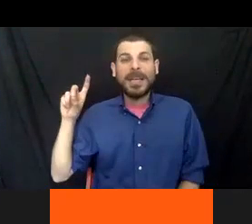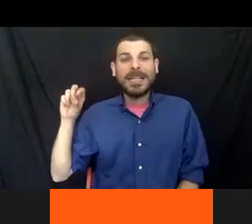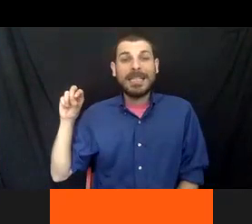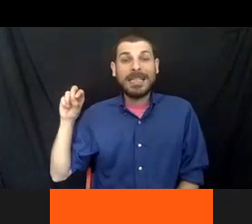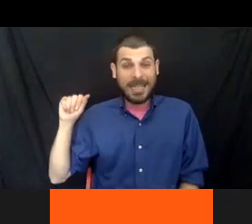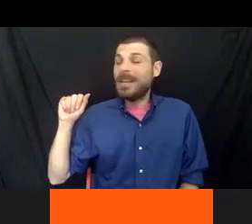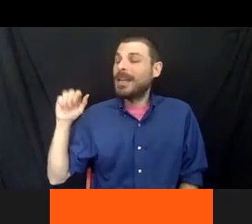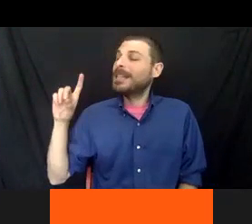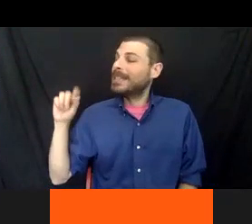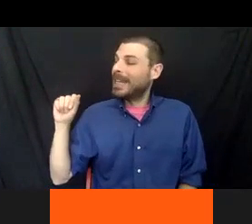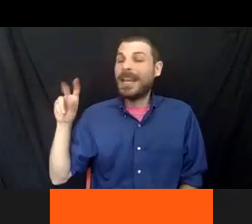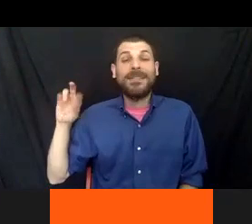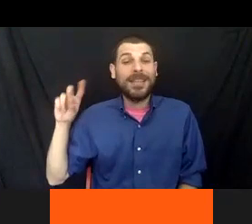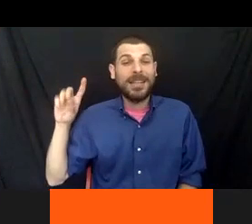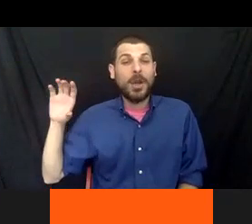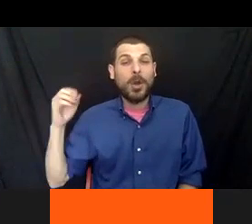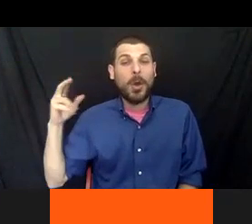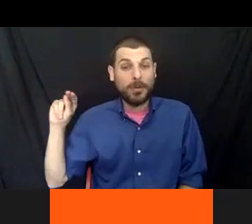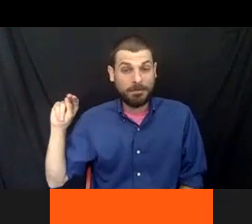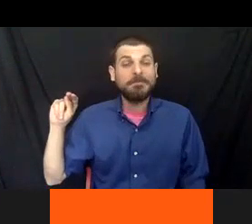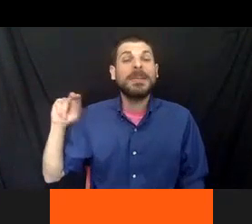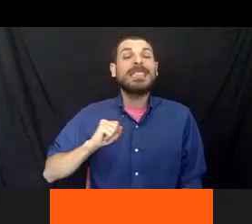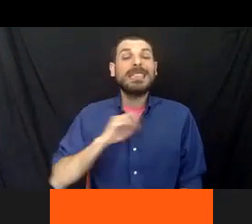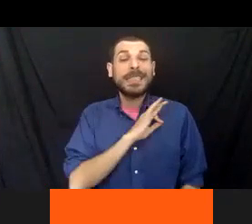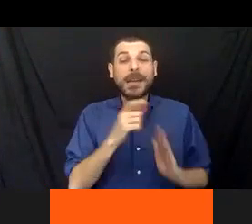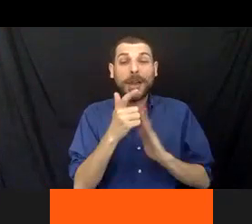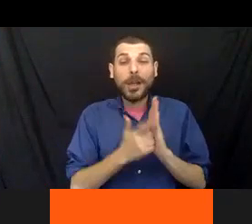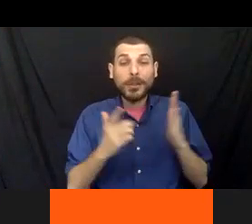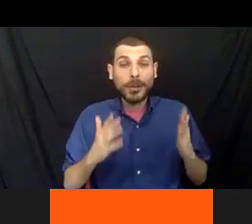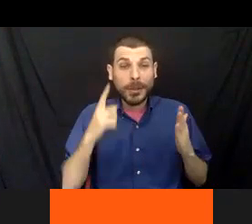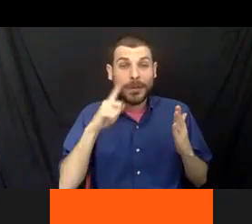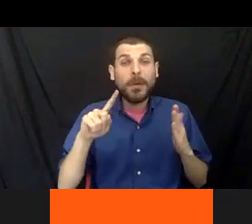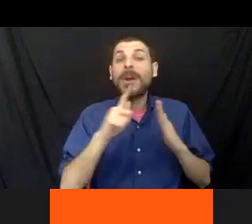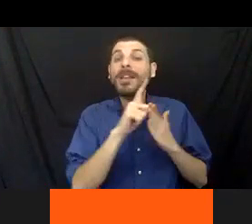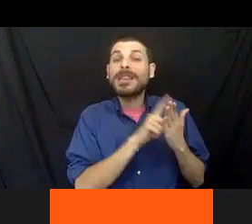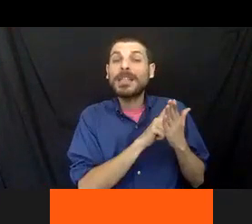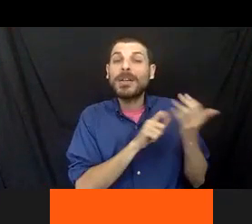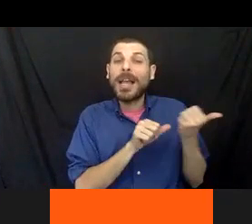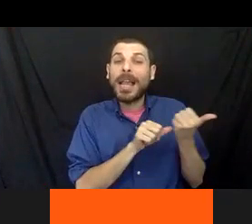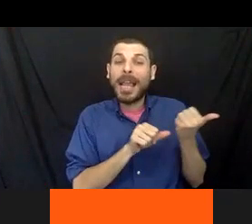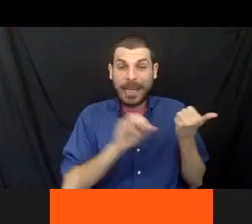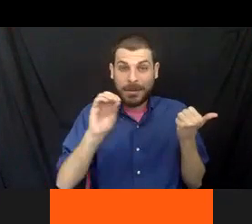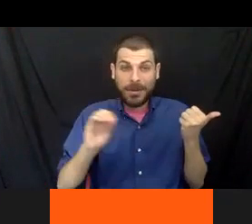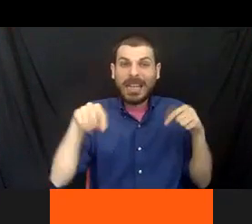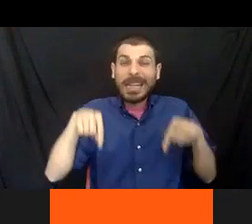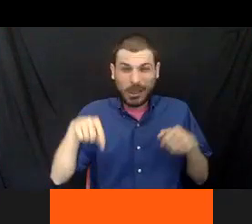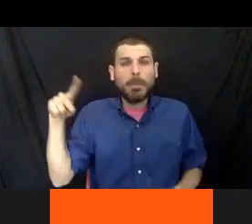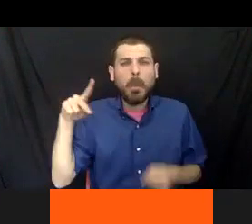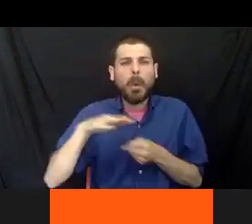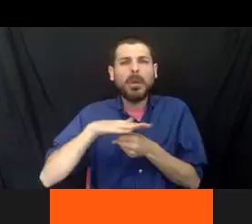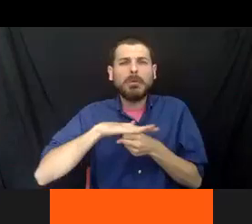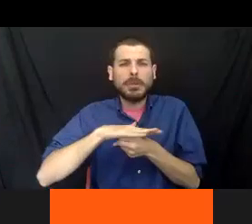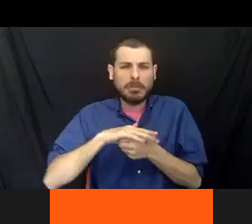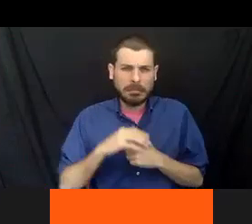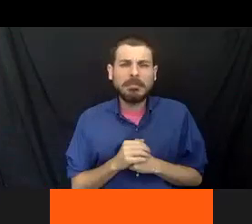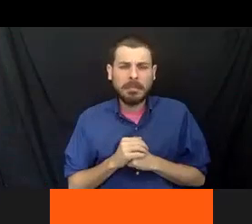am a staff attorney with the Legal Aid Services of Oregon Portland Regional Office. Usually